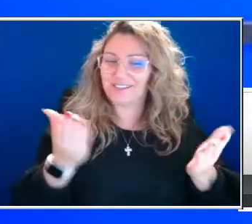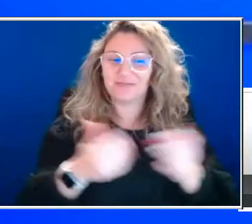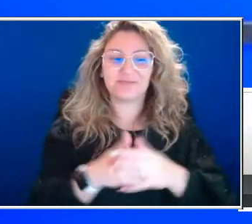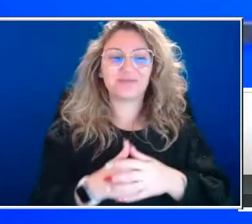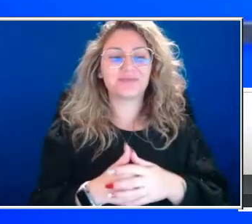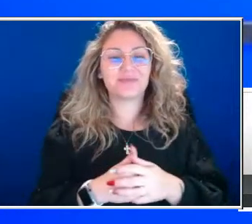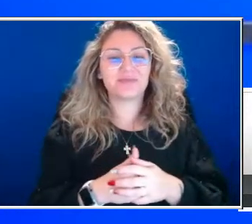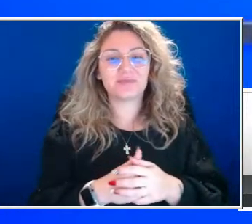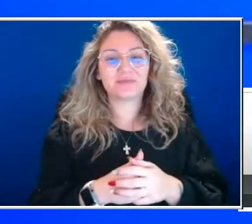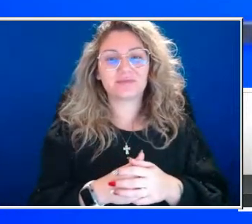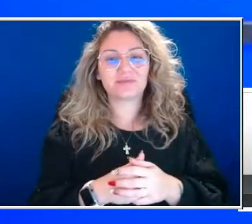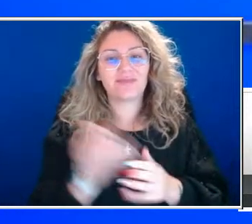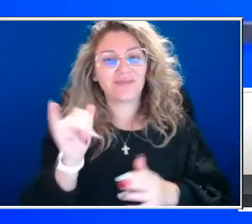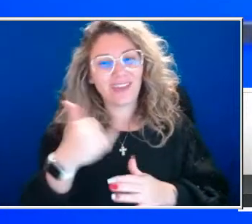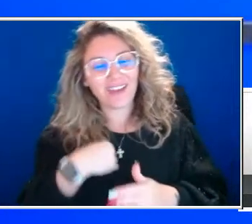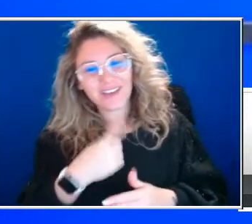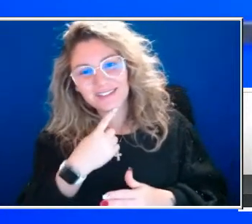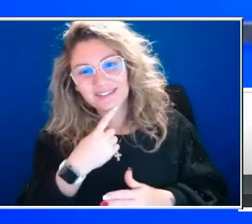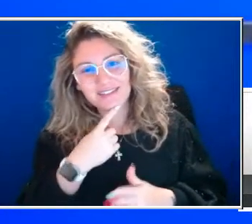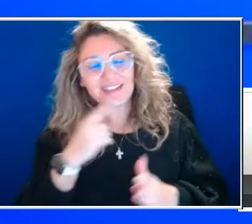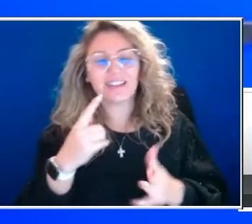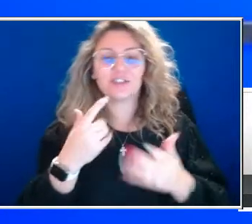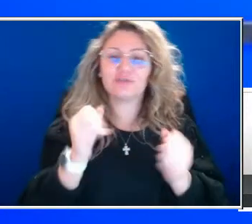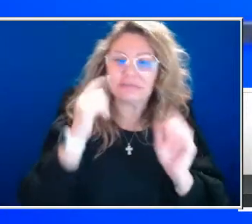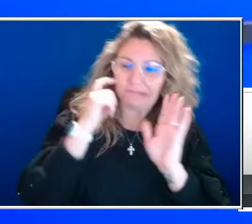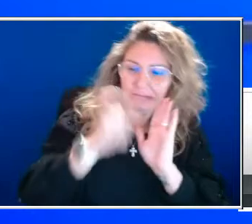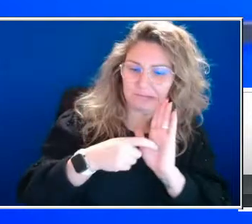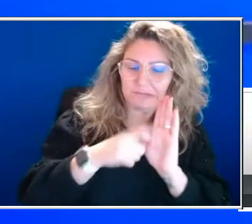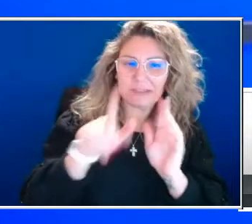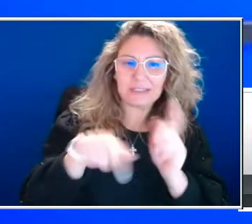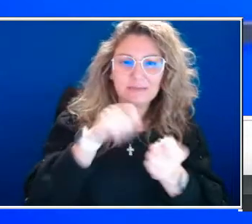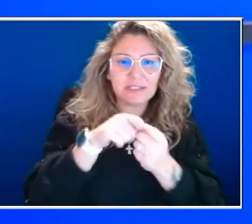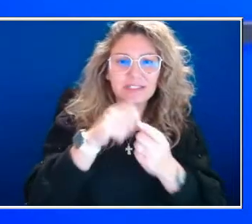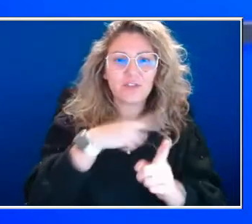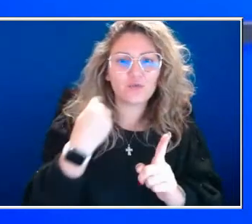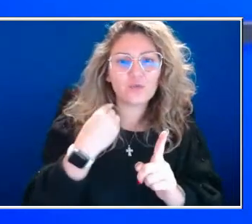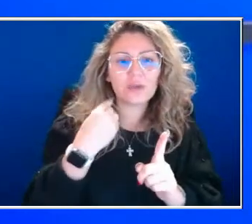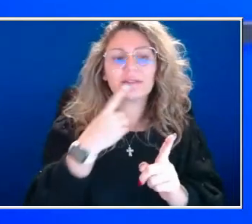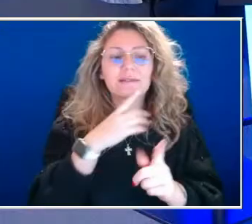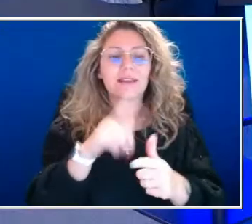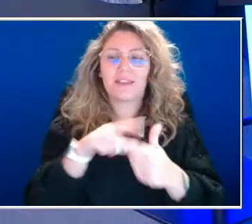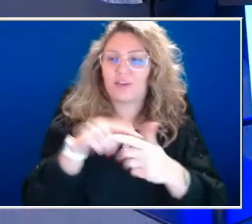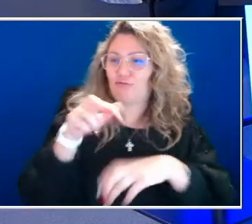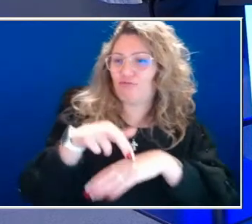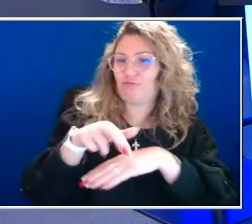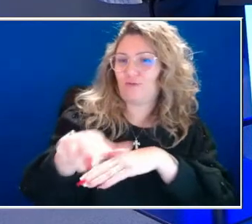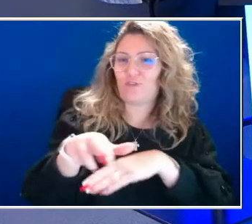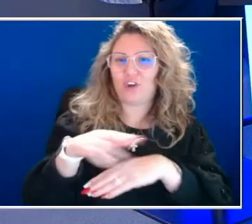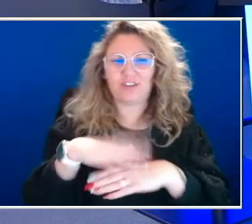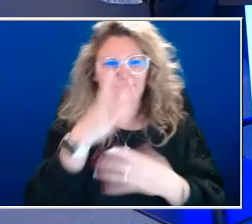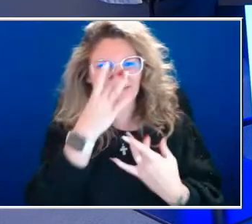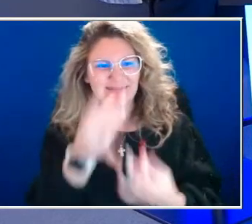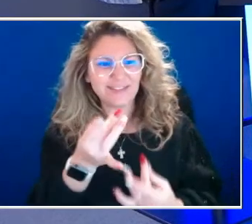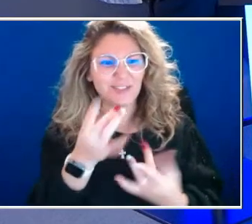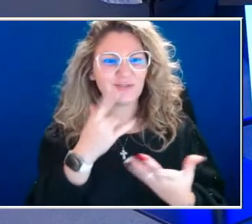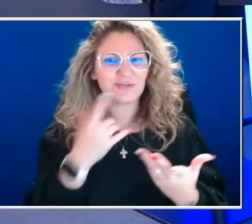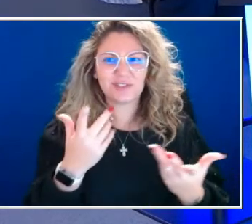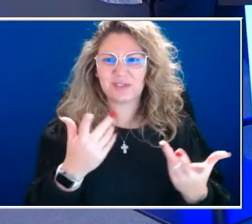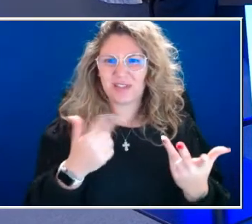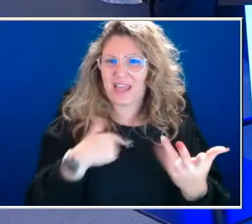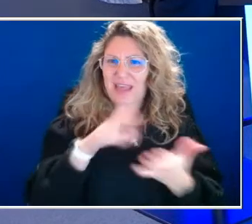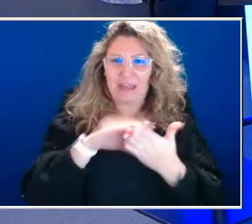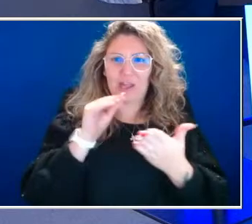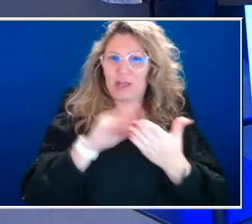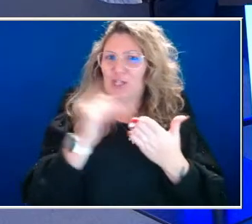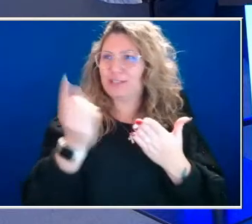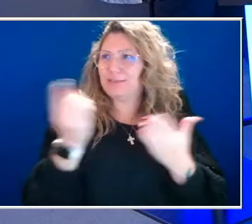Like I said, I try to identify any particular risk factors and then refer them over if needed. That's so interesting. I'm learning. I learn something here every day. Go